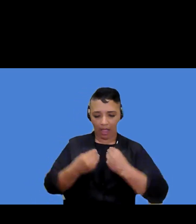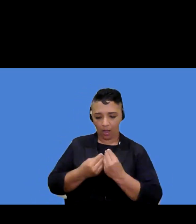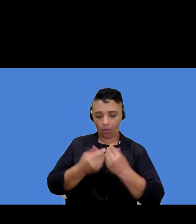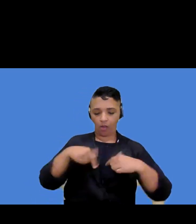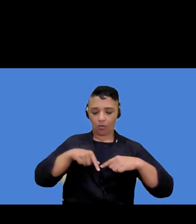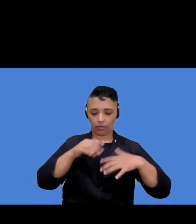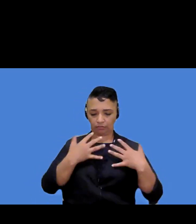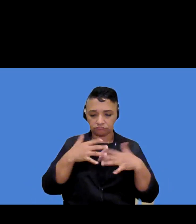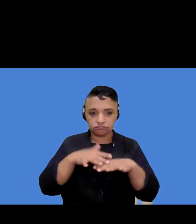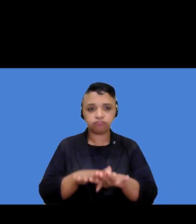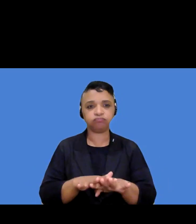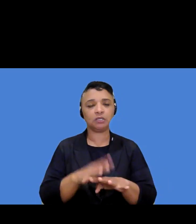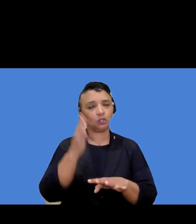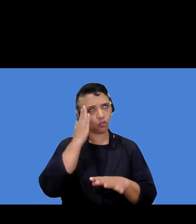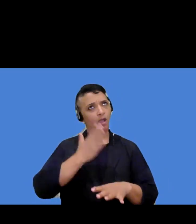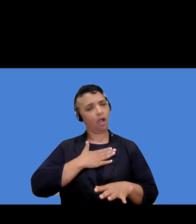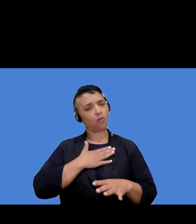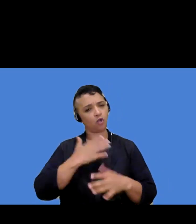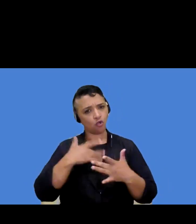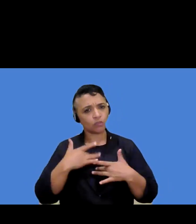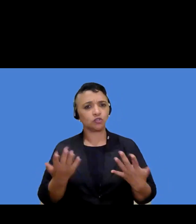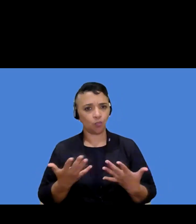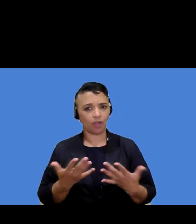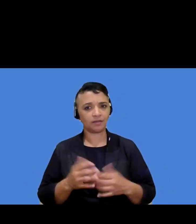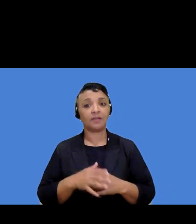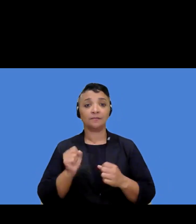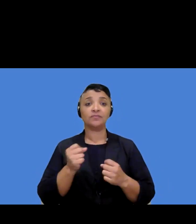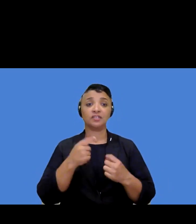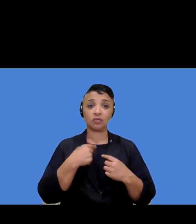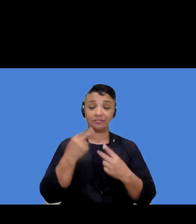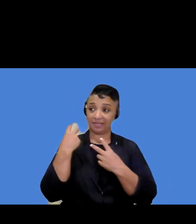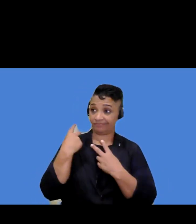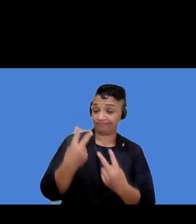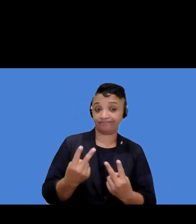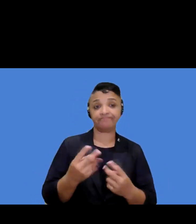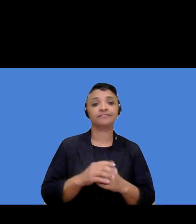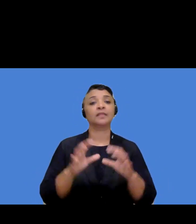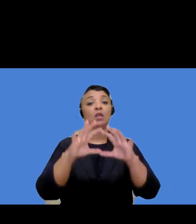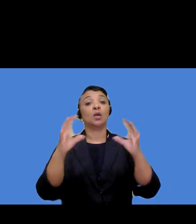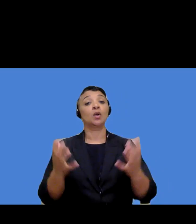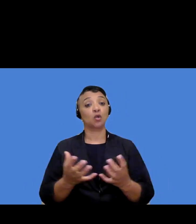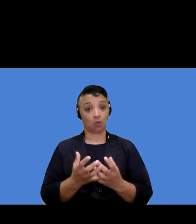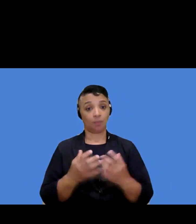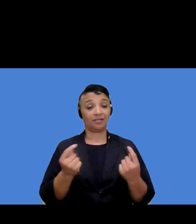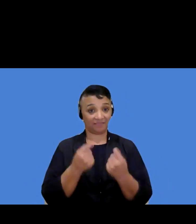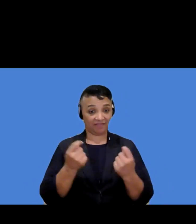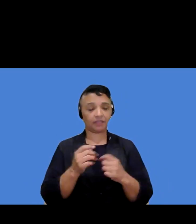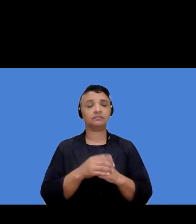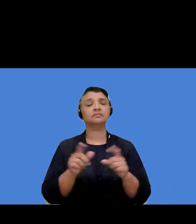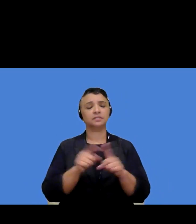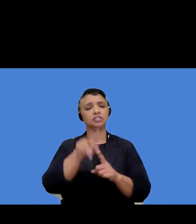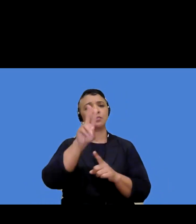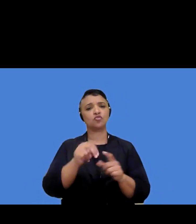from our concerns and our voices. So looking at this agenda at the global level, the United Nations